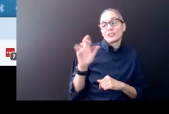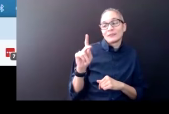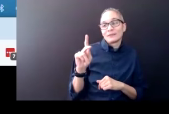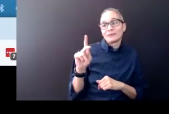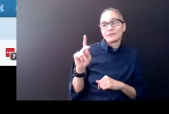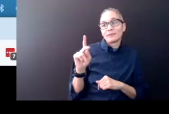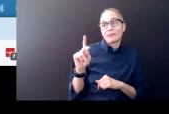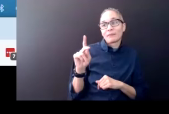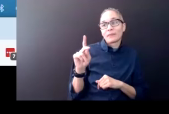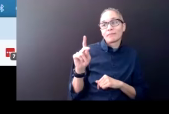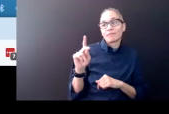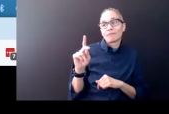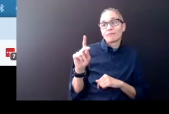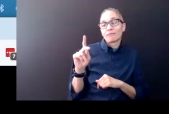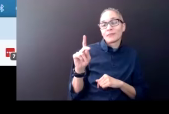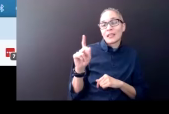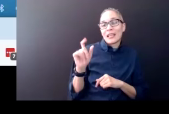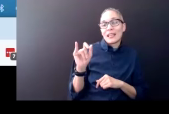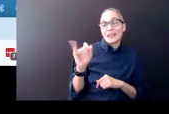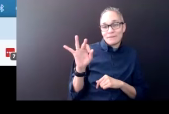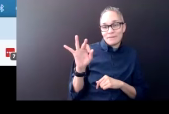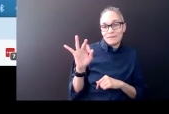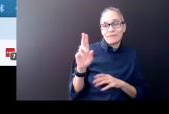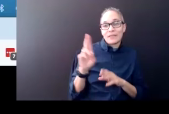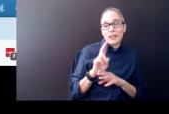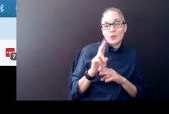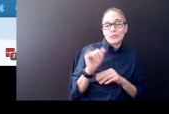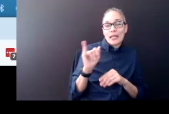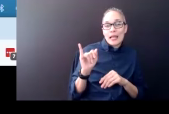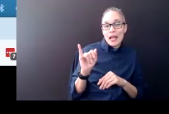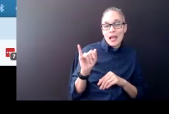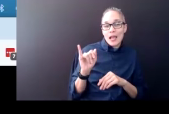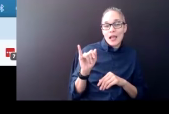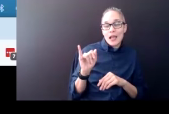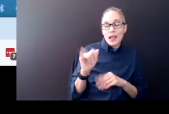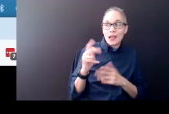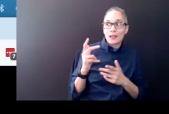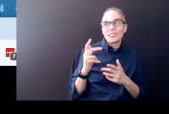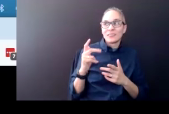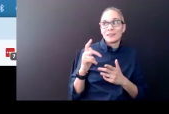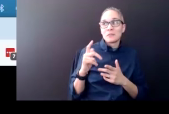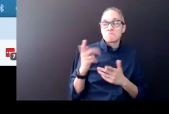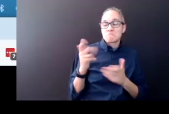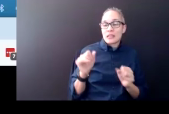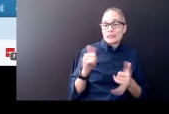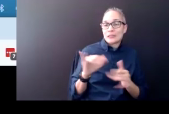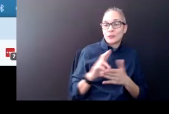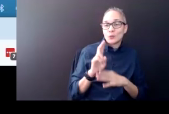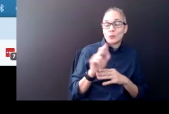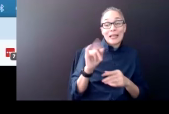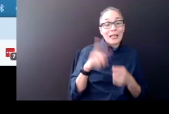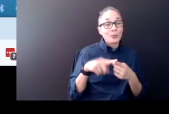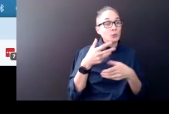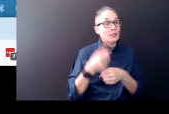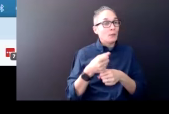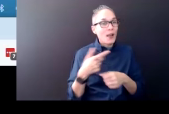there's a way for us to, if they use AI, maybe even like have the students, well, I don't know, they could probably still use AI to summarize